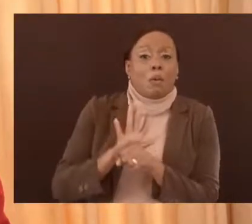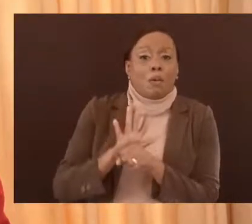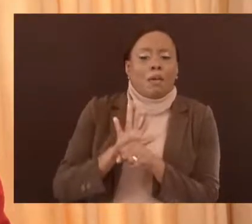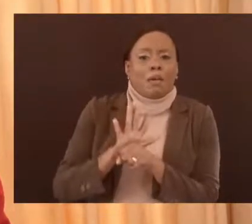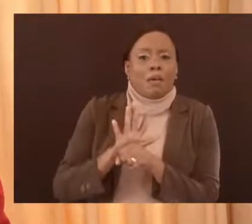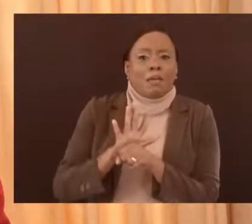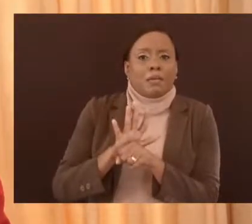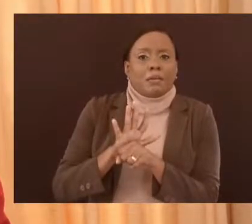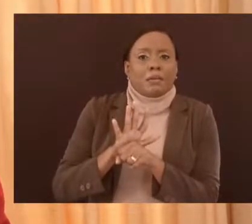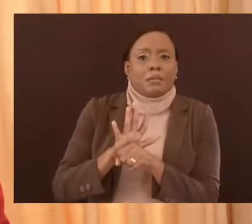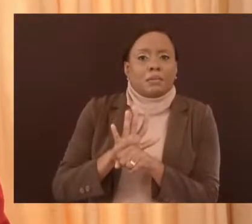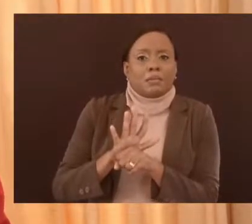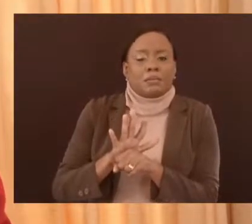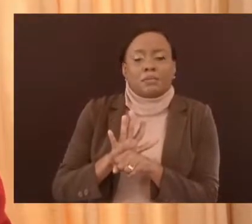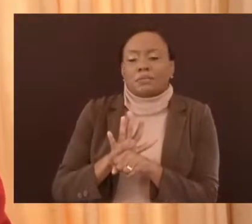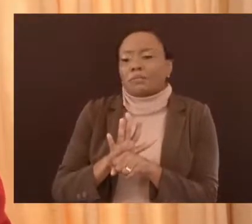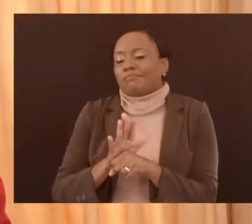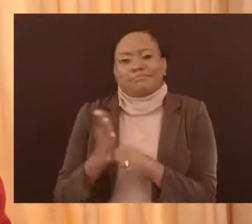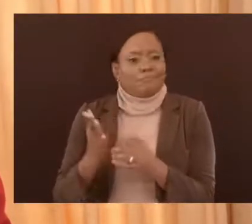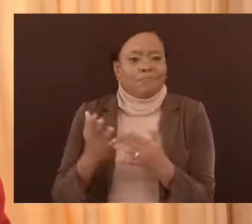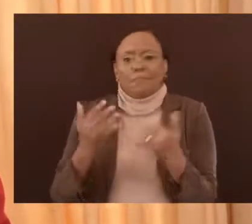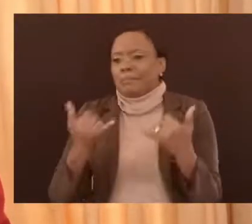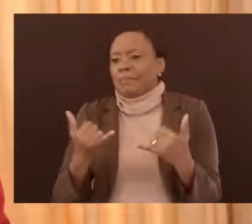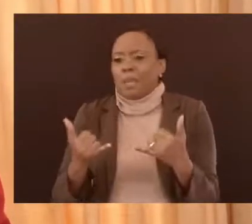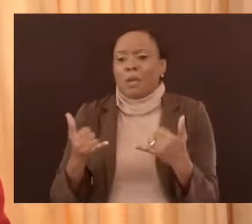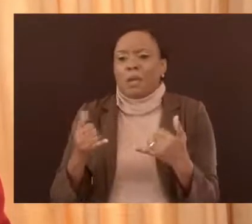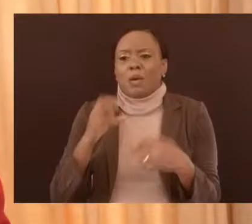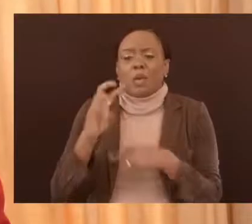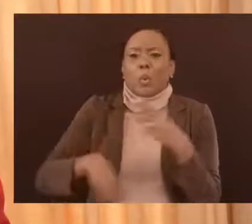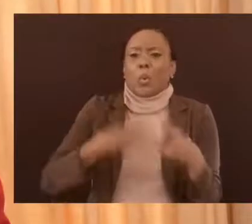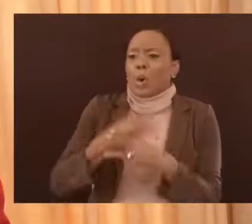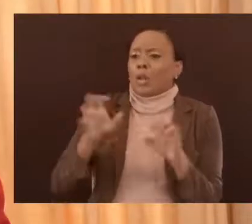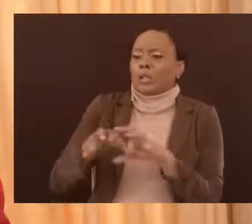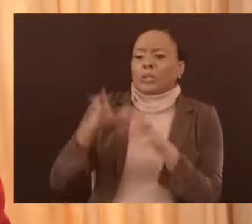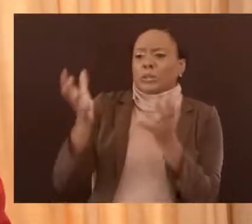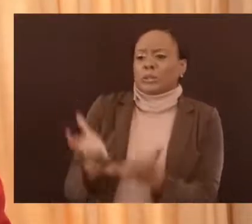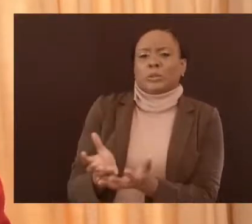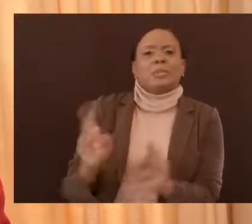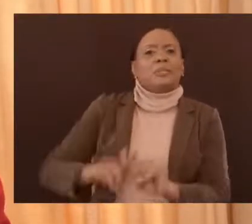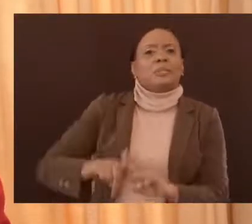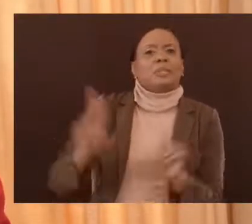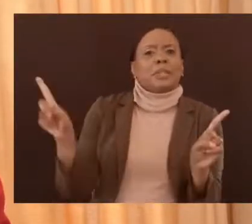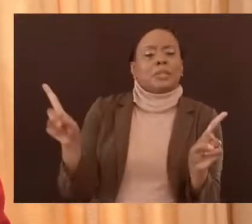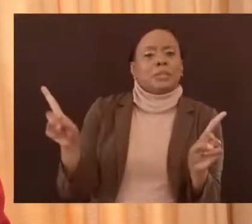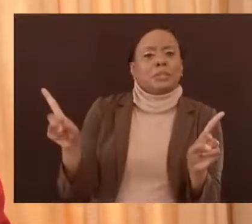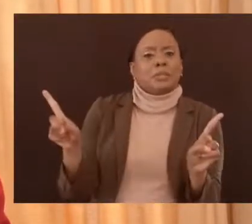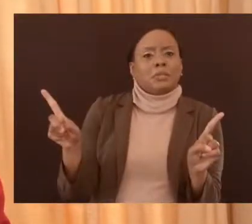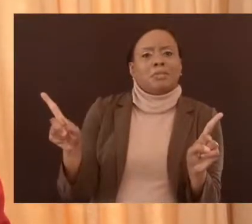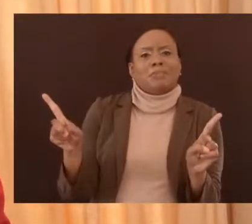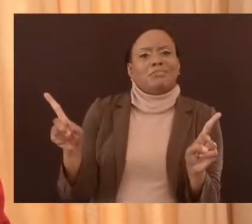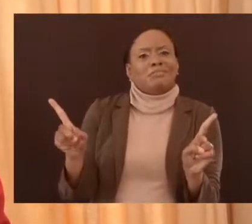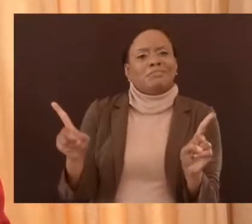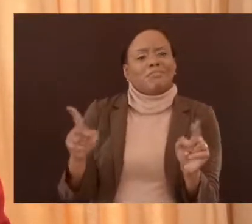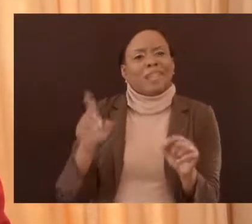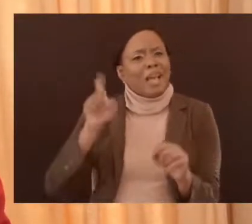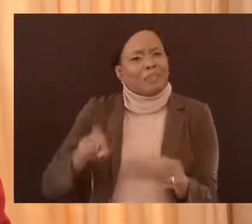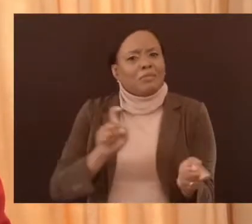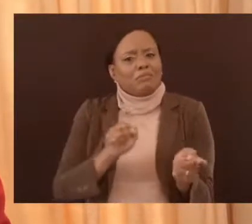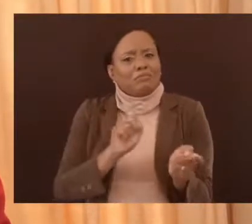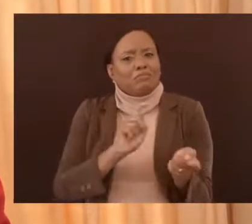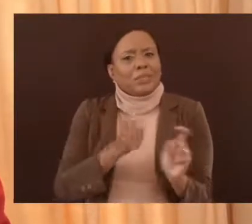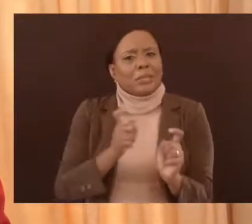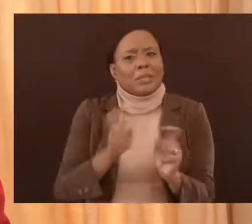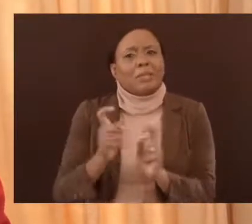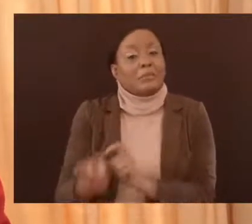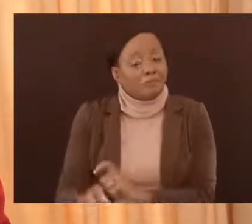Barbados, that we have to live in a new world. And in so doing, there are many times when we're going to have to make some kind of adjustment.